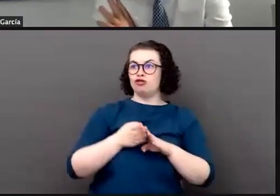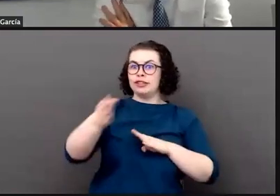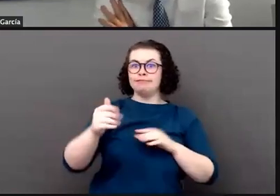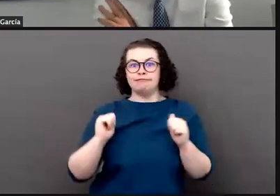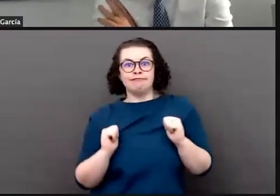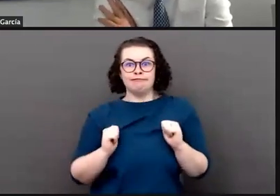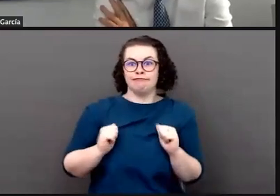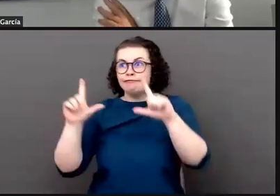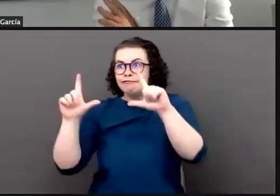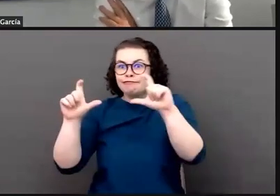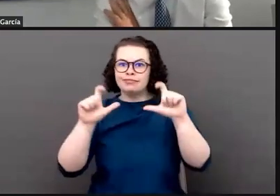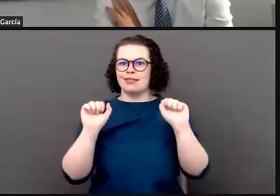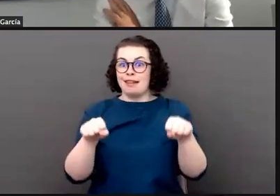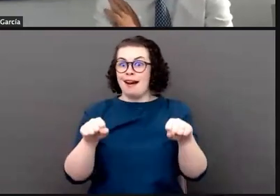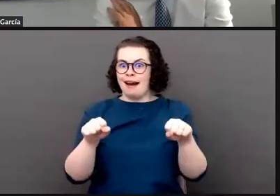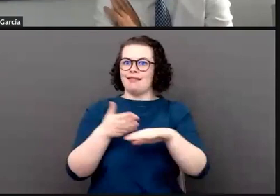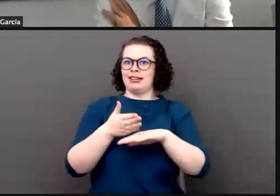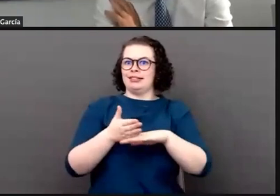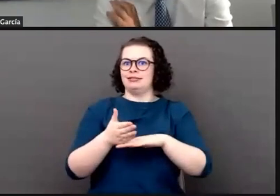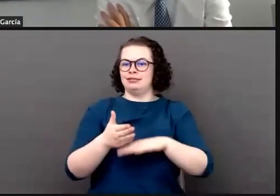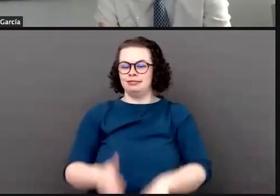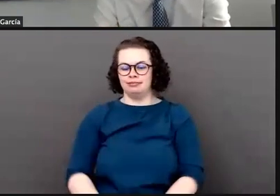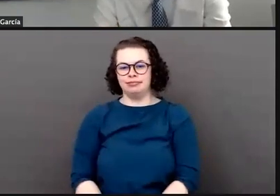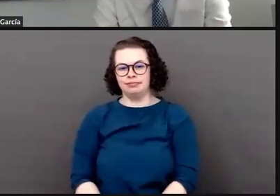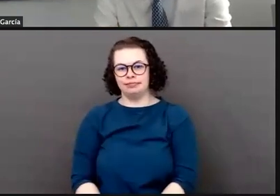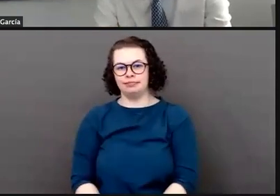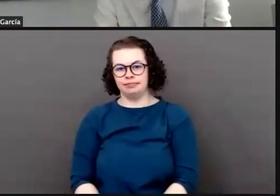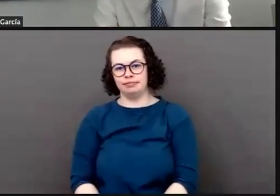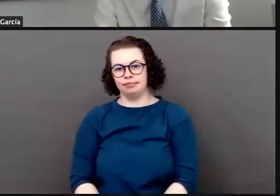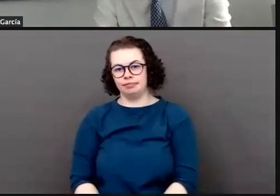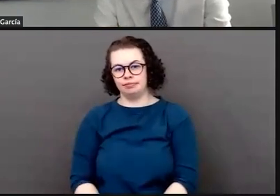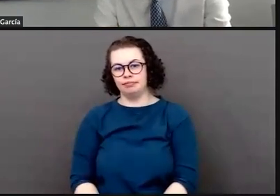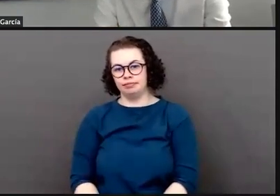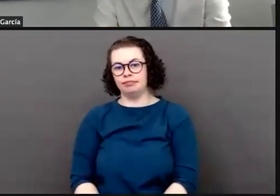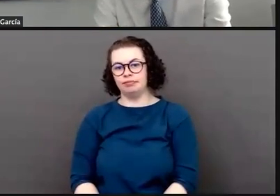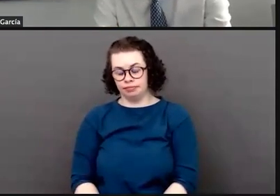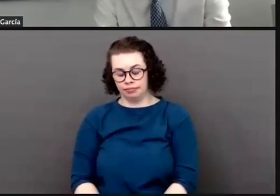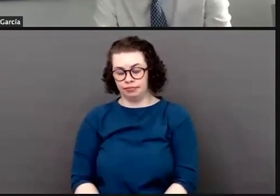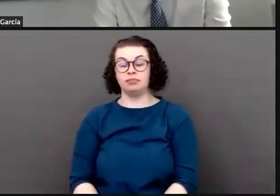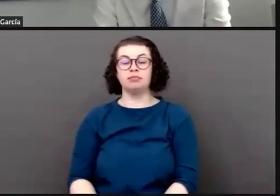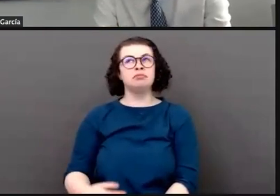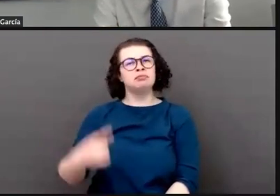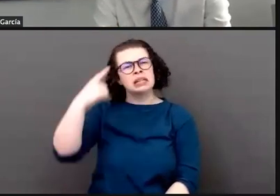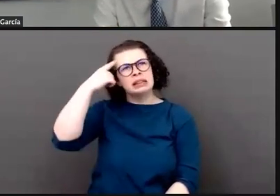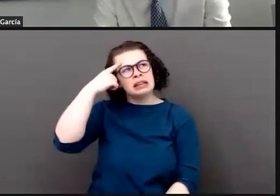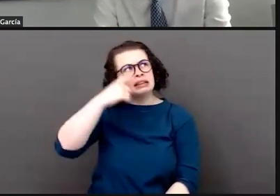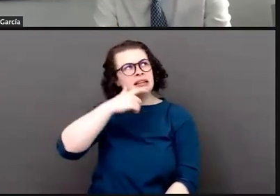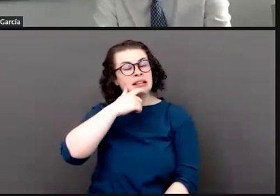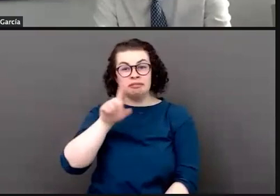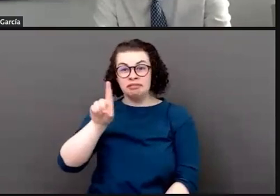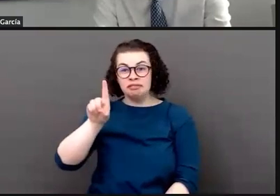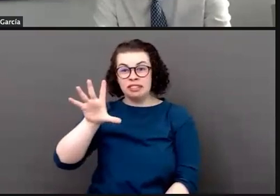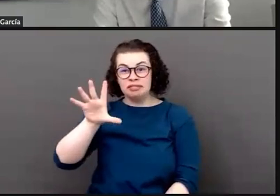trip. The European Commission started to think about that in 2006. More than 15 years